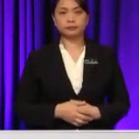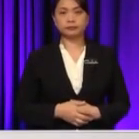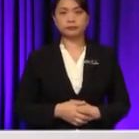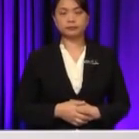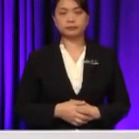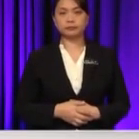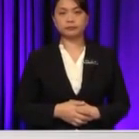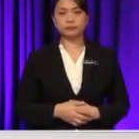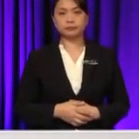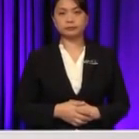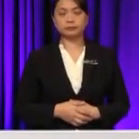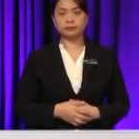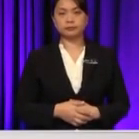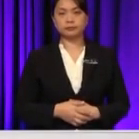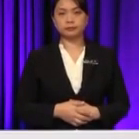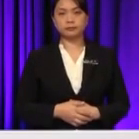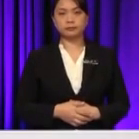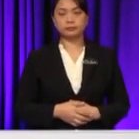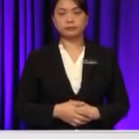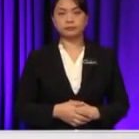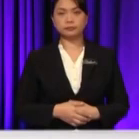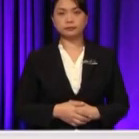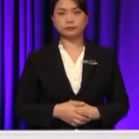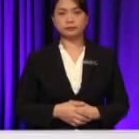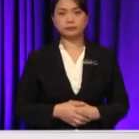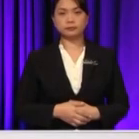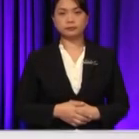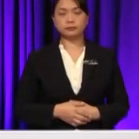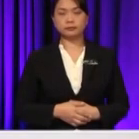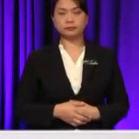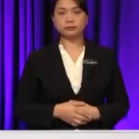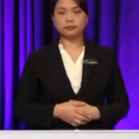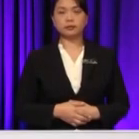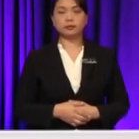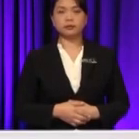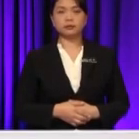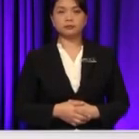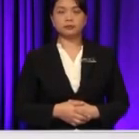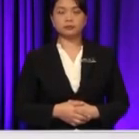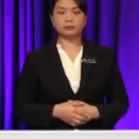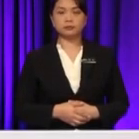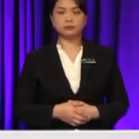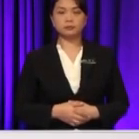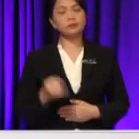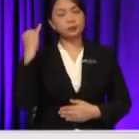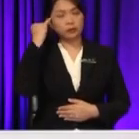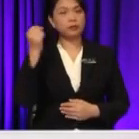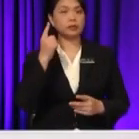is more hygienic to eat at home? Do you agree? Agree. Okay, so what's your reason for that?